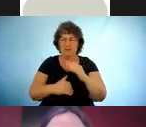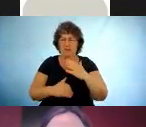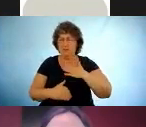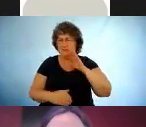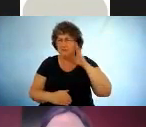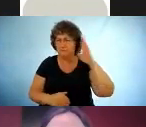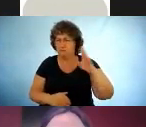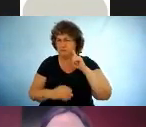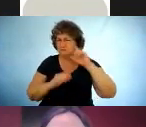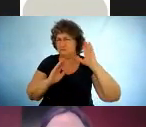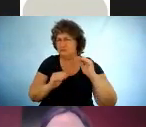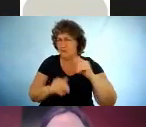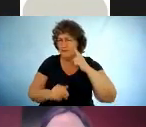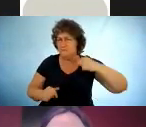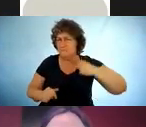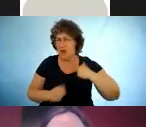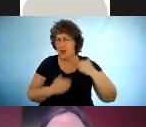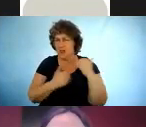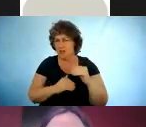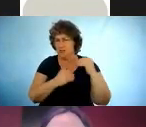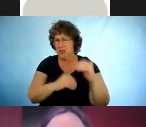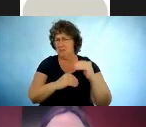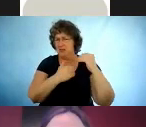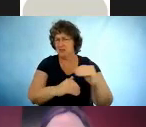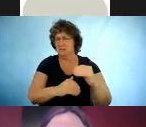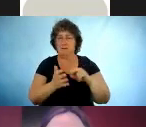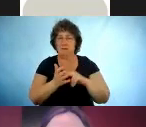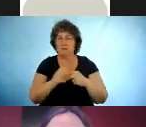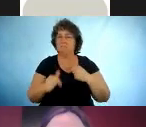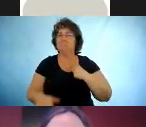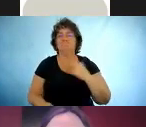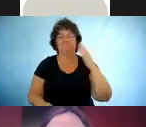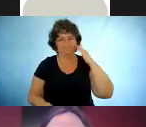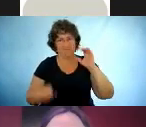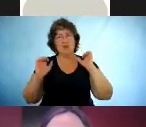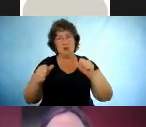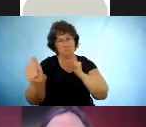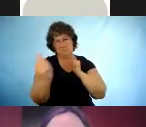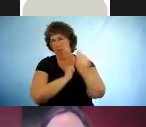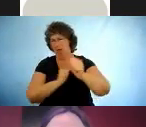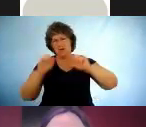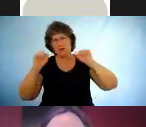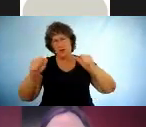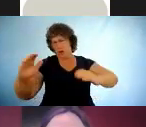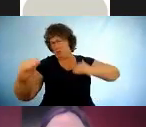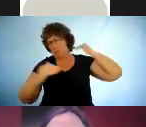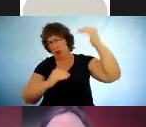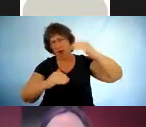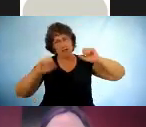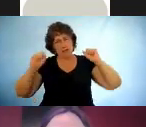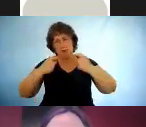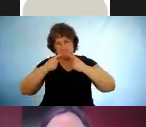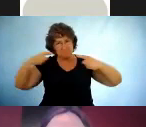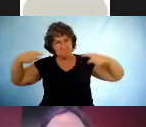that had ever been set. And after trying, I knew I was not quite done yet. So I stopped my odd dancing